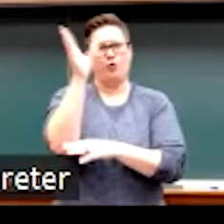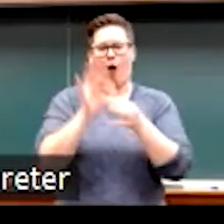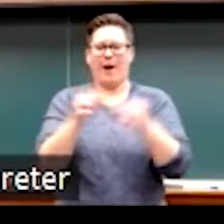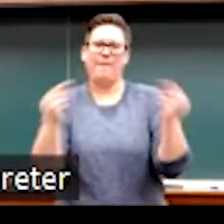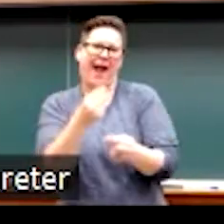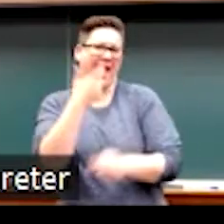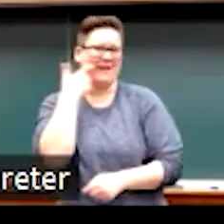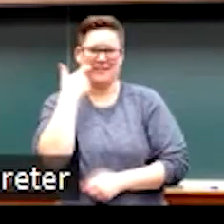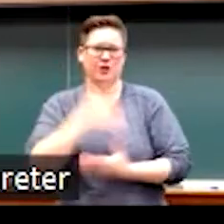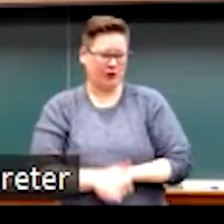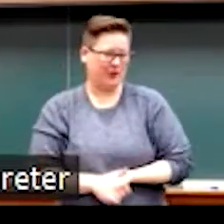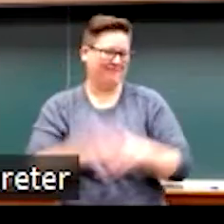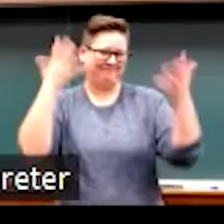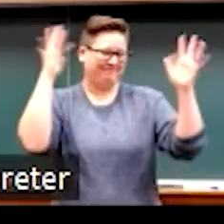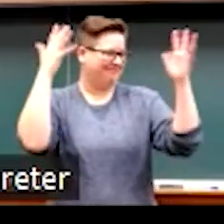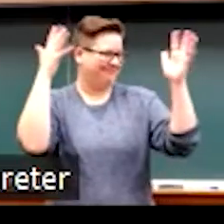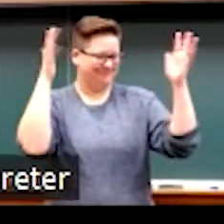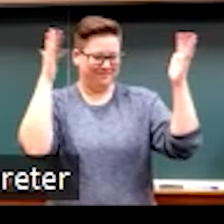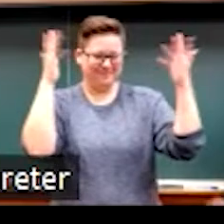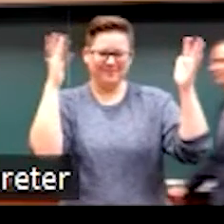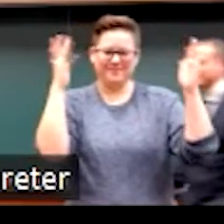pain and addiction. So Joe.